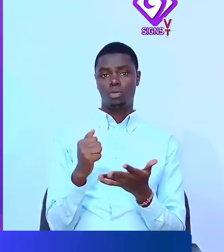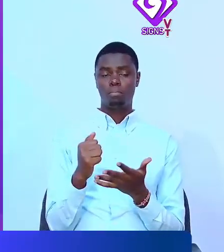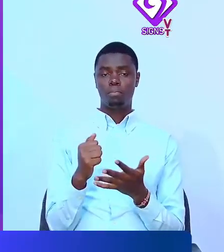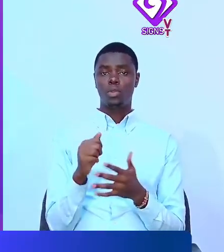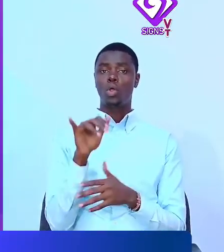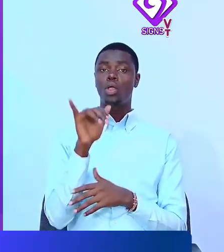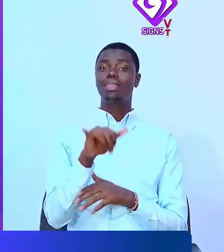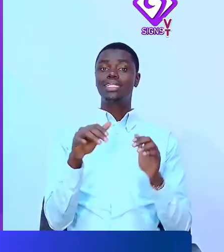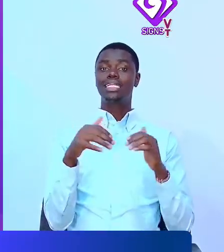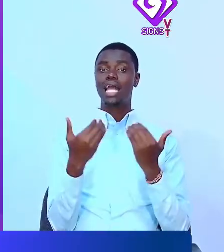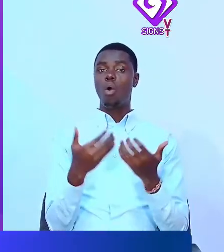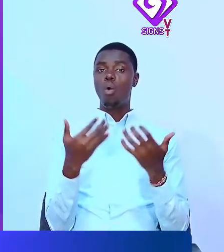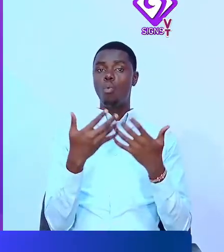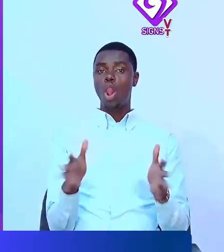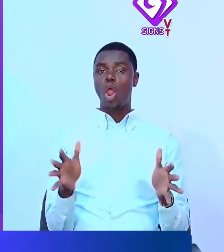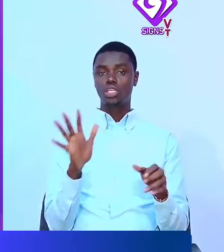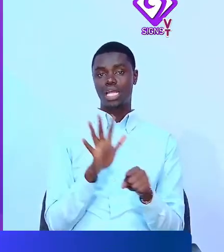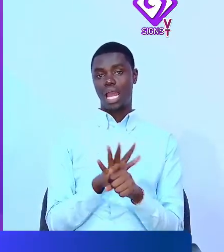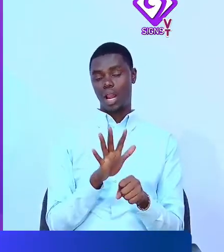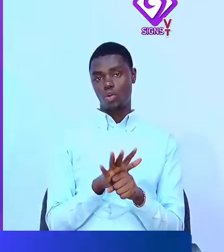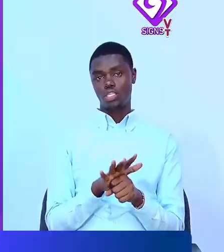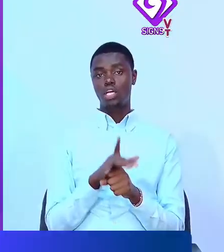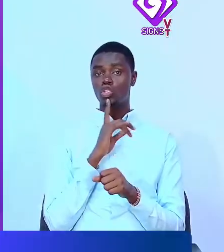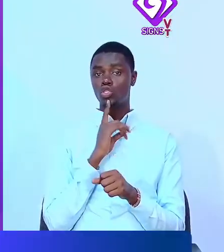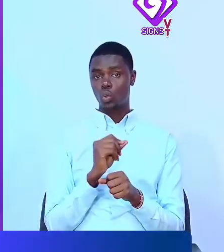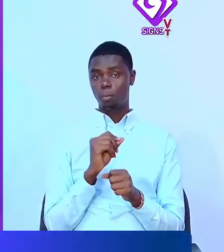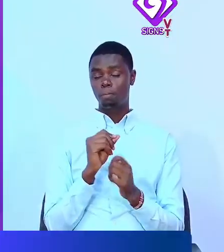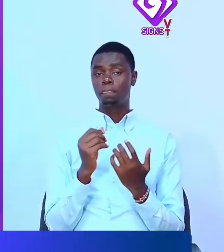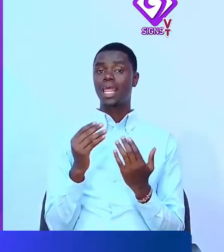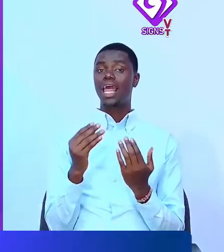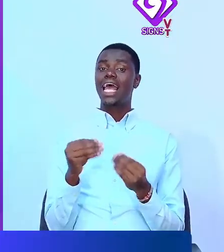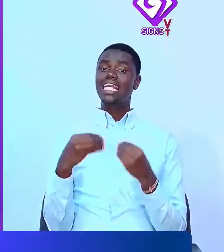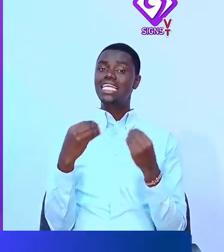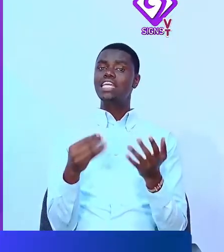That is how we lost a lot. So